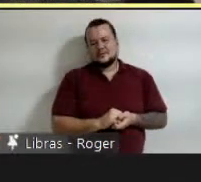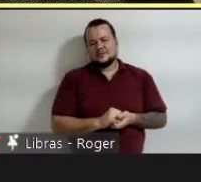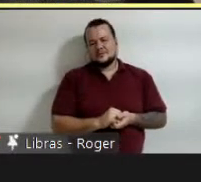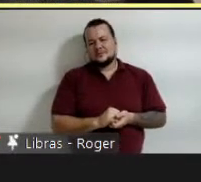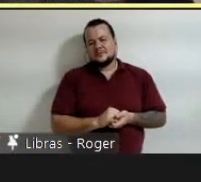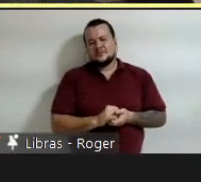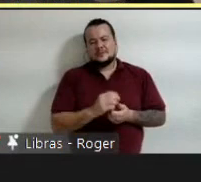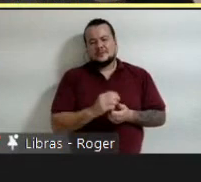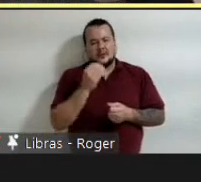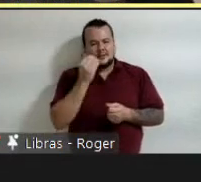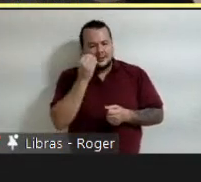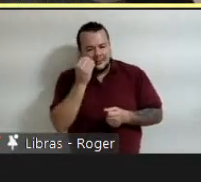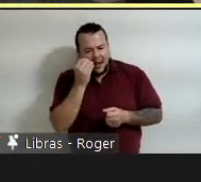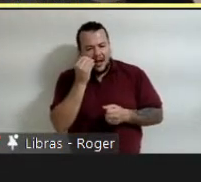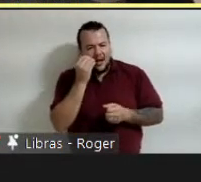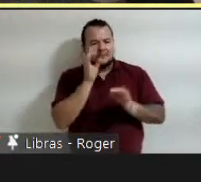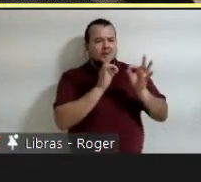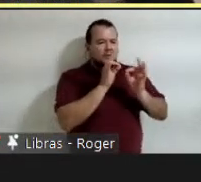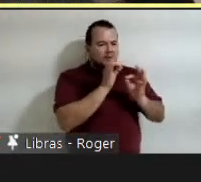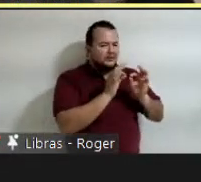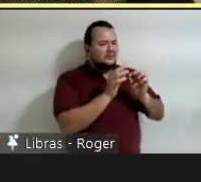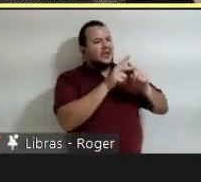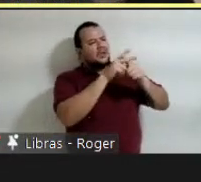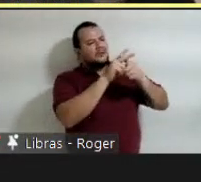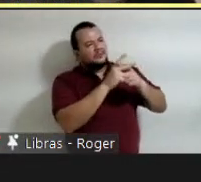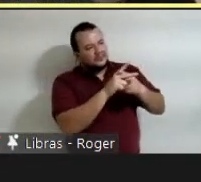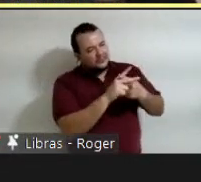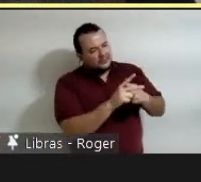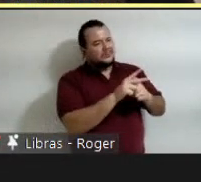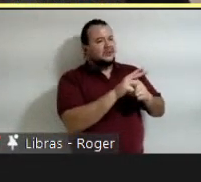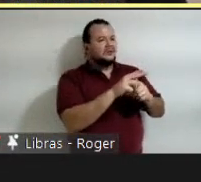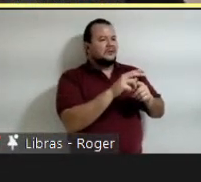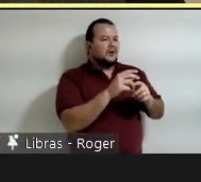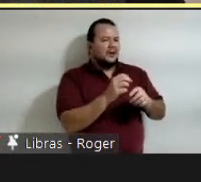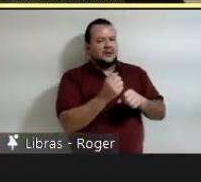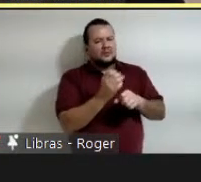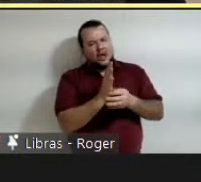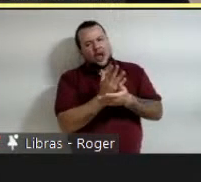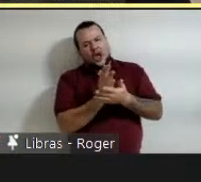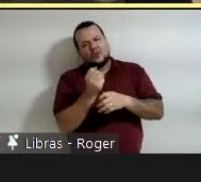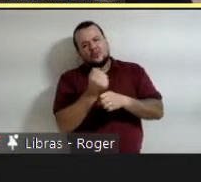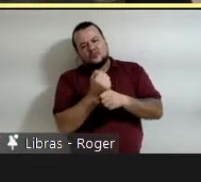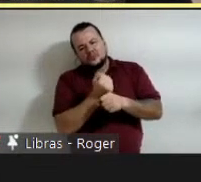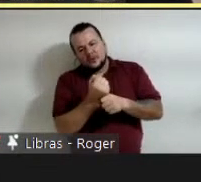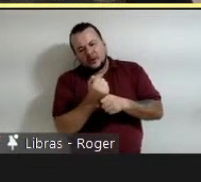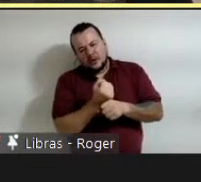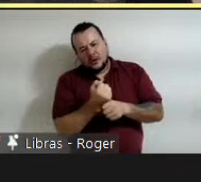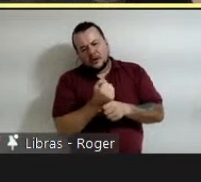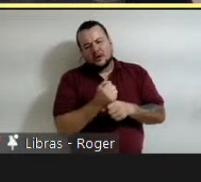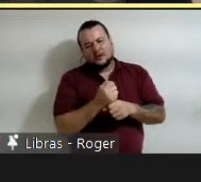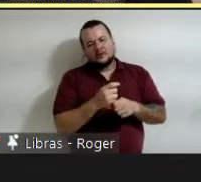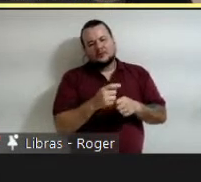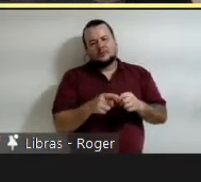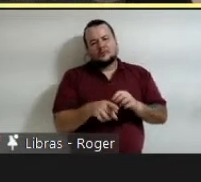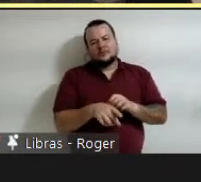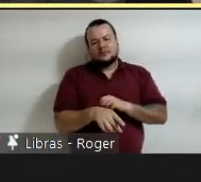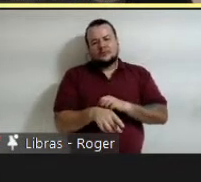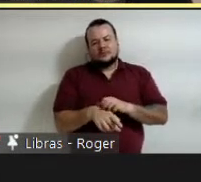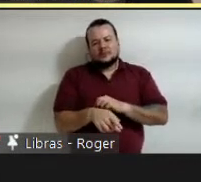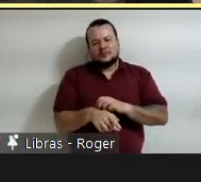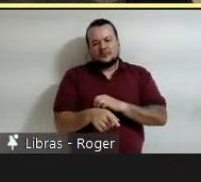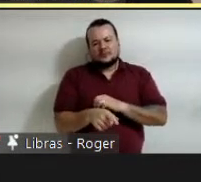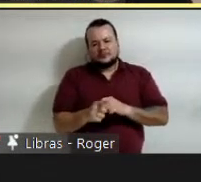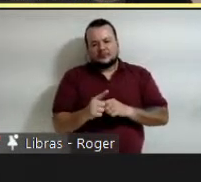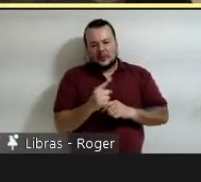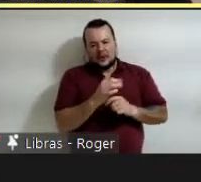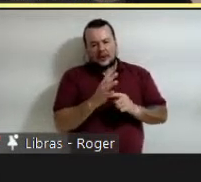contractors almost went insane after he was done with them. This is the building in just after completion, 1959. And here you